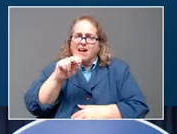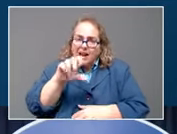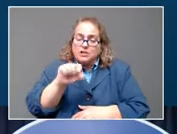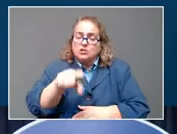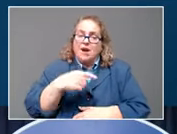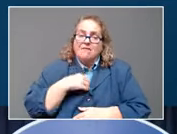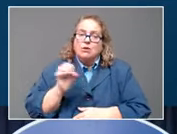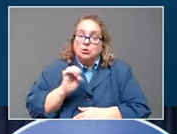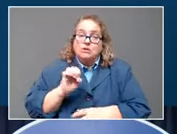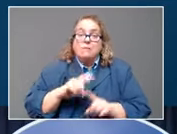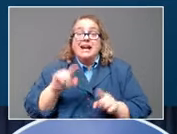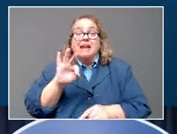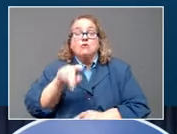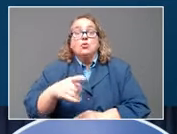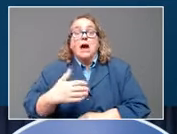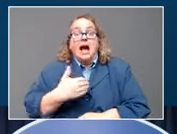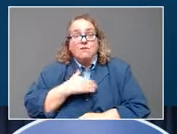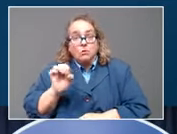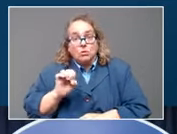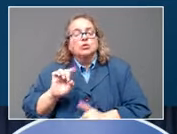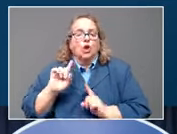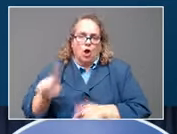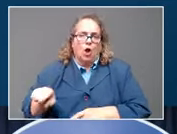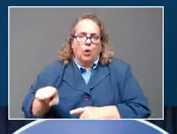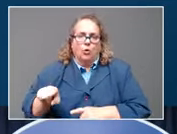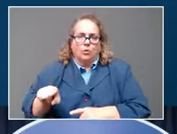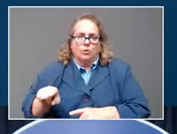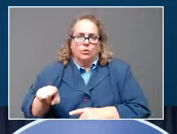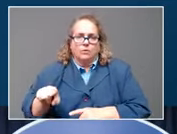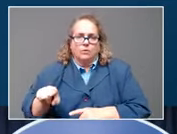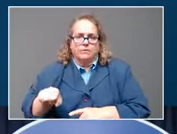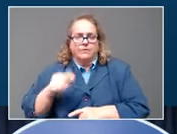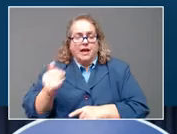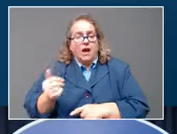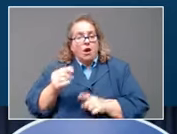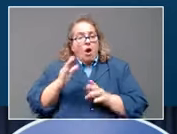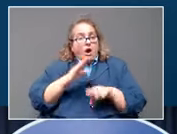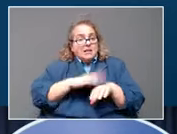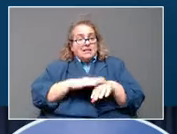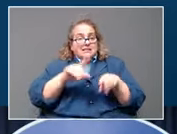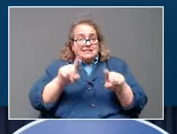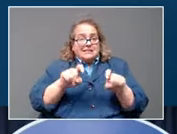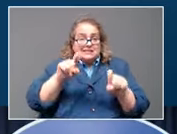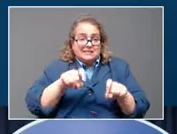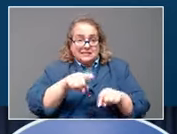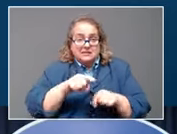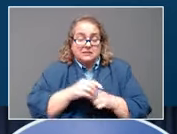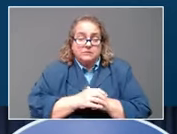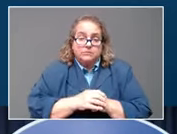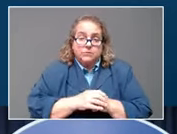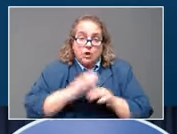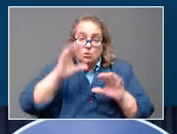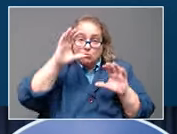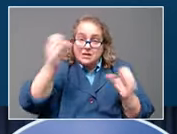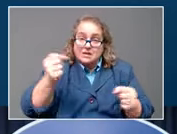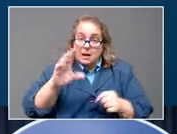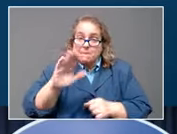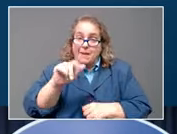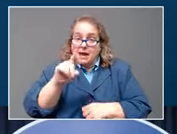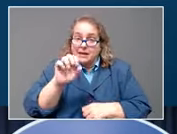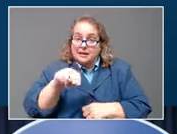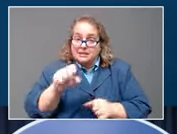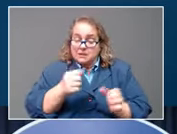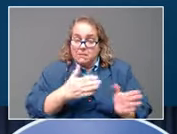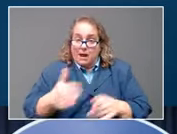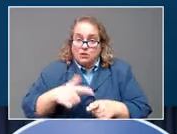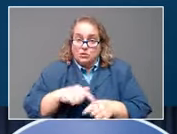you. Now, a few words on testing. If we could put up the second slide, please. President Biden's plan to make 1 billion